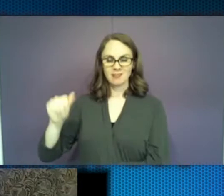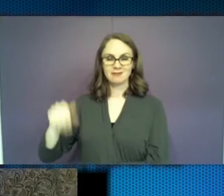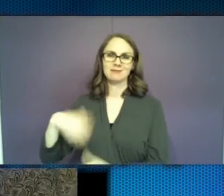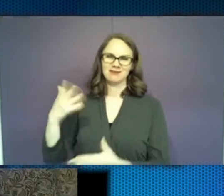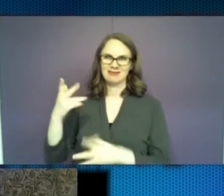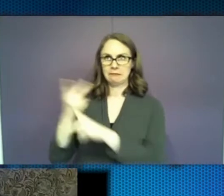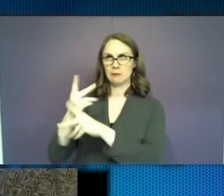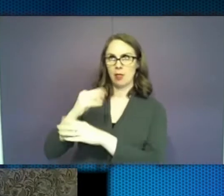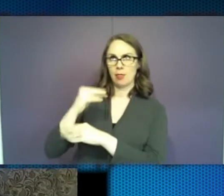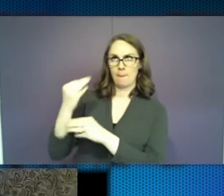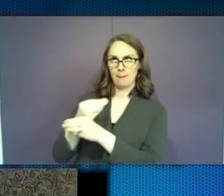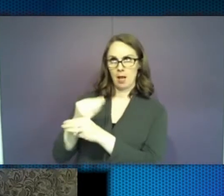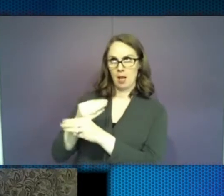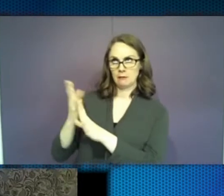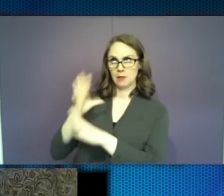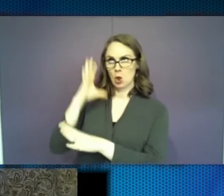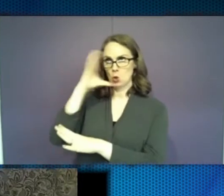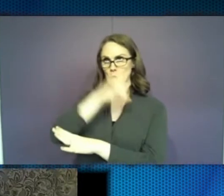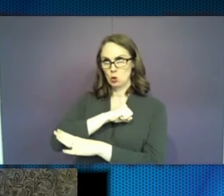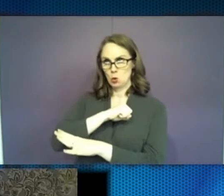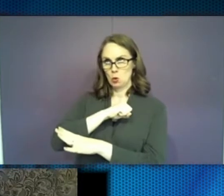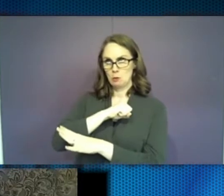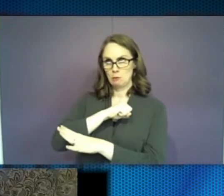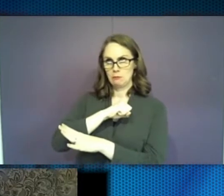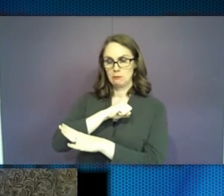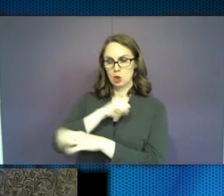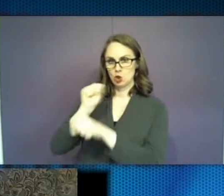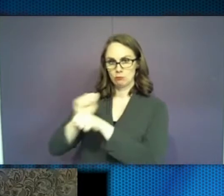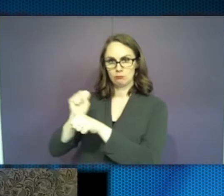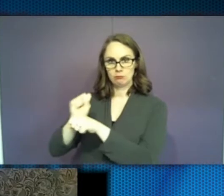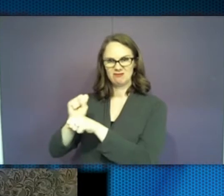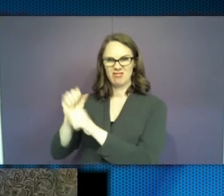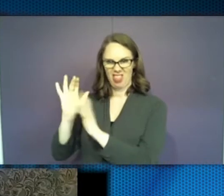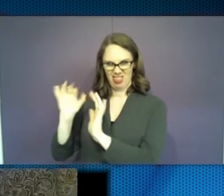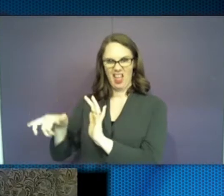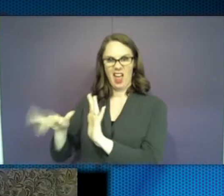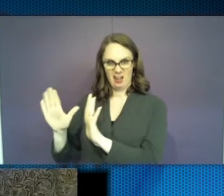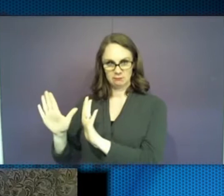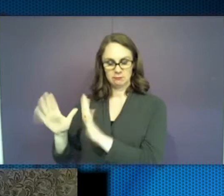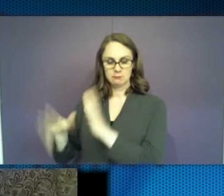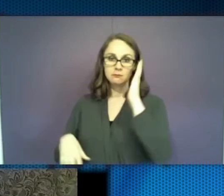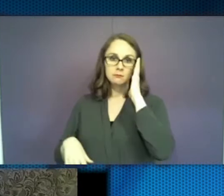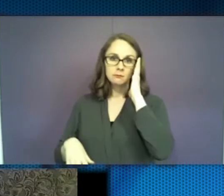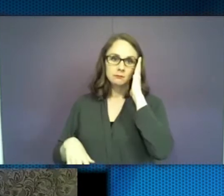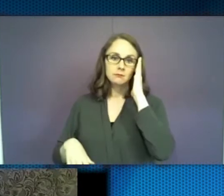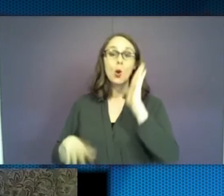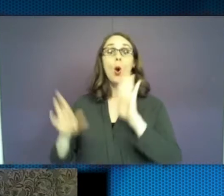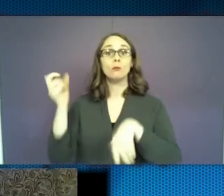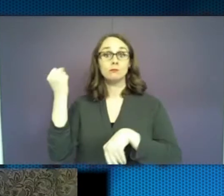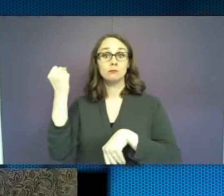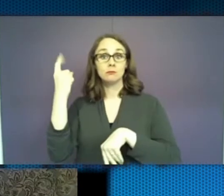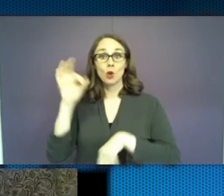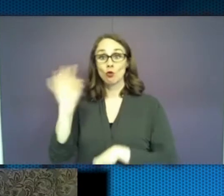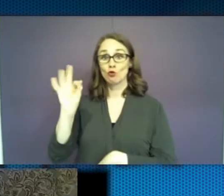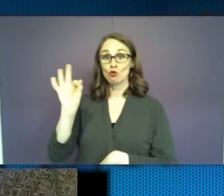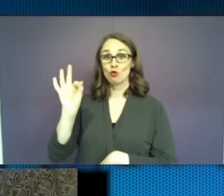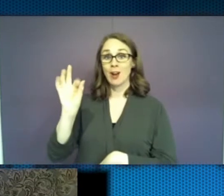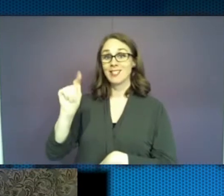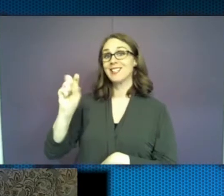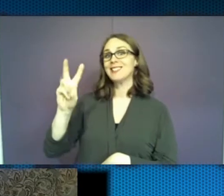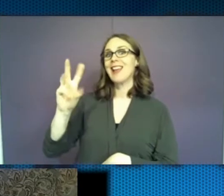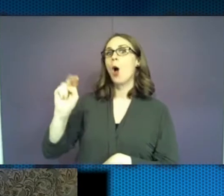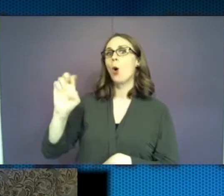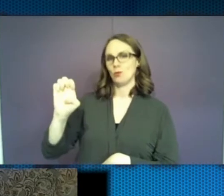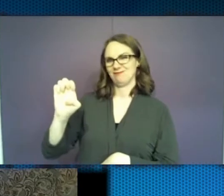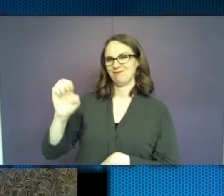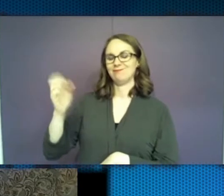we can kind of assume that they did the indentured servitude thing. Just as a reference, Frederick Town, which is what